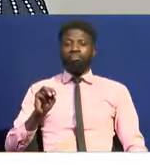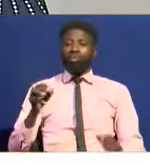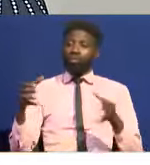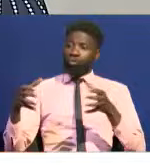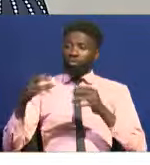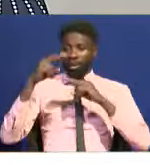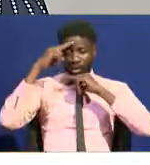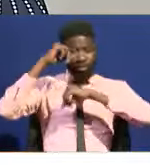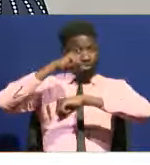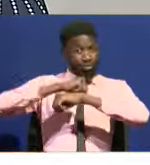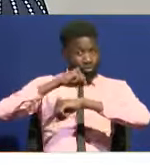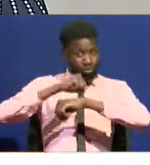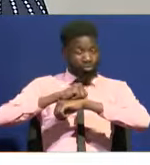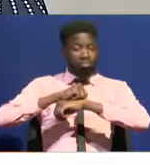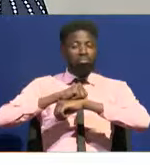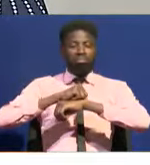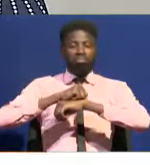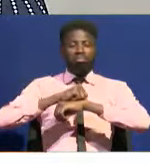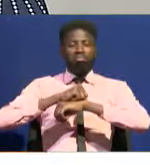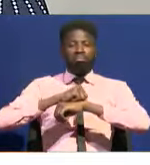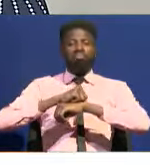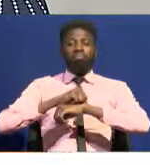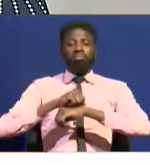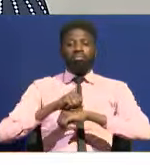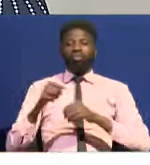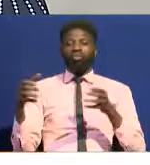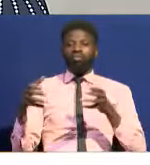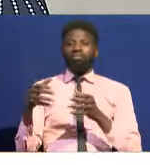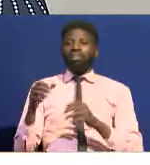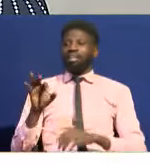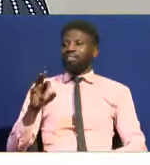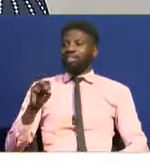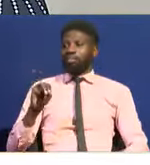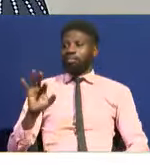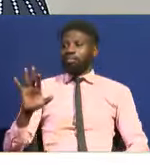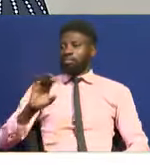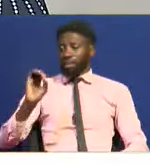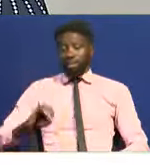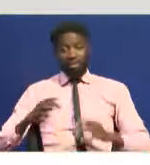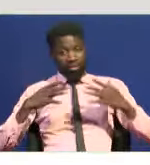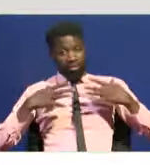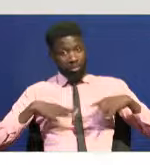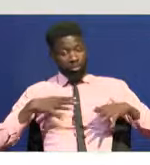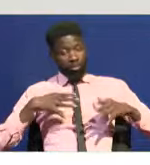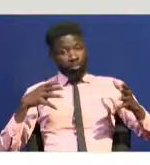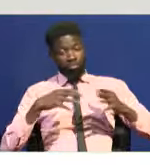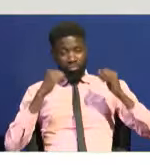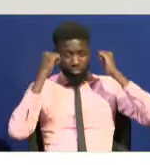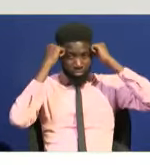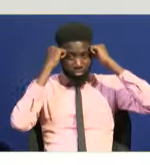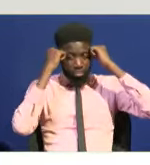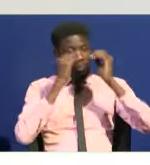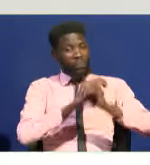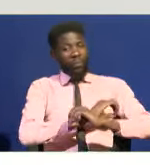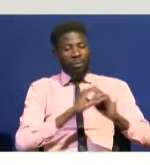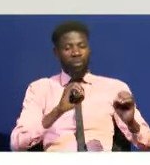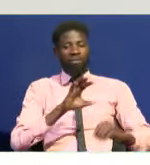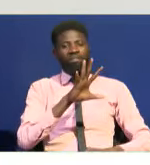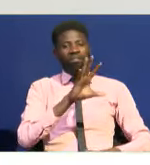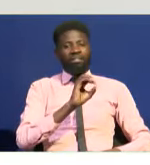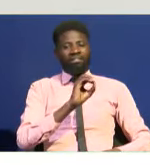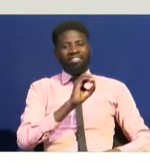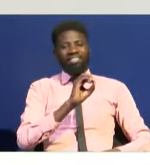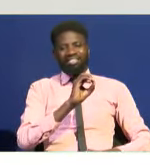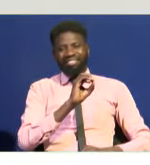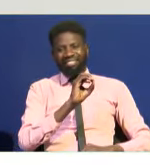secondary school is at 5%. Yes. And when you compare to those who haven't attended school, is at around 50-point-something percent. So it shows that